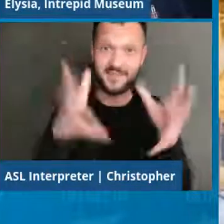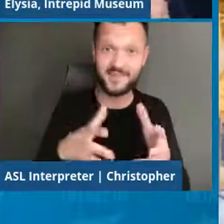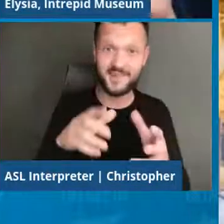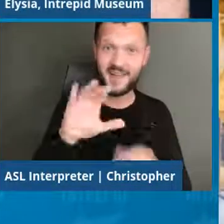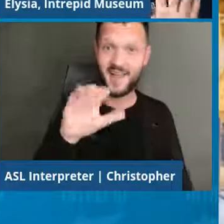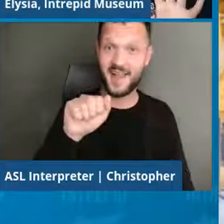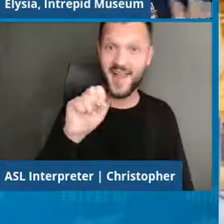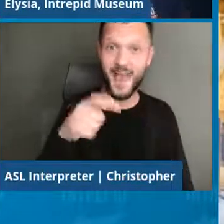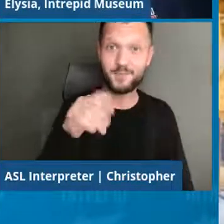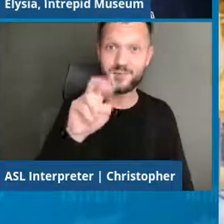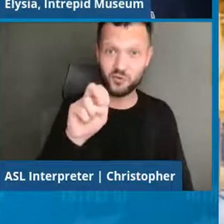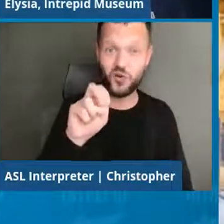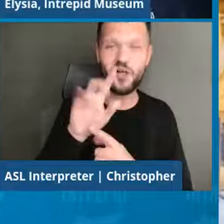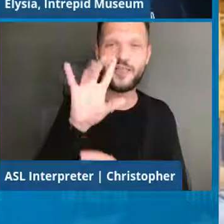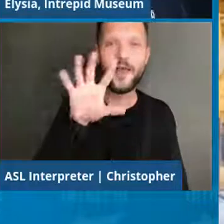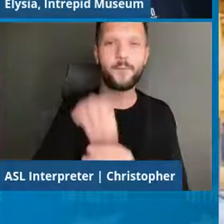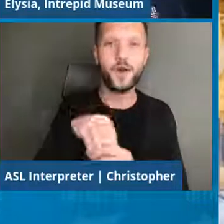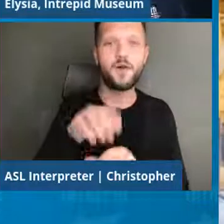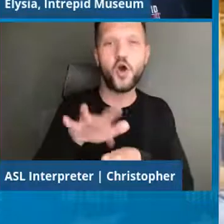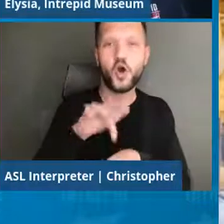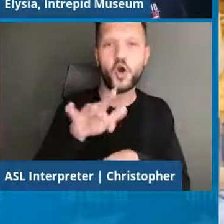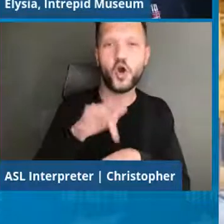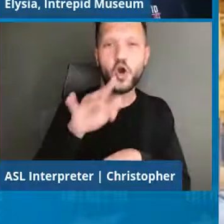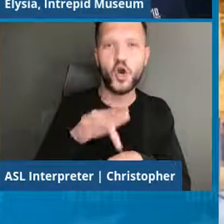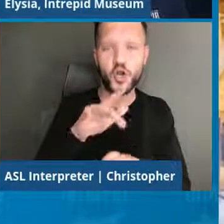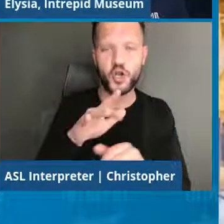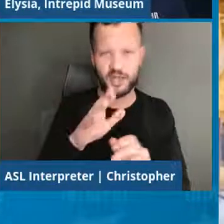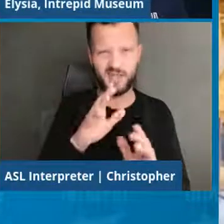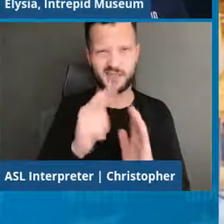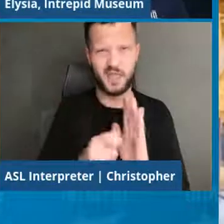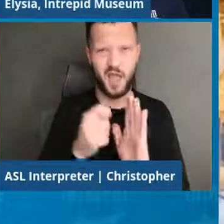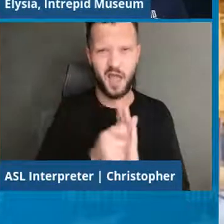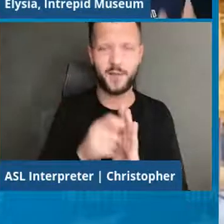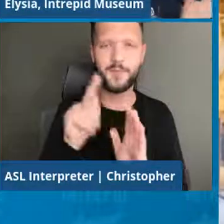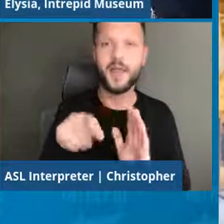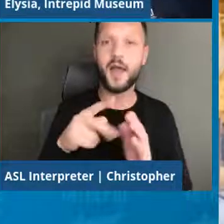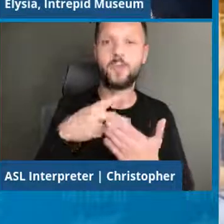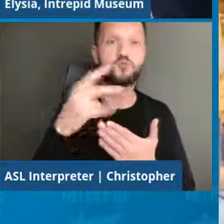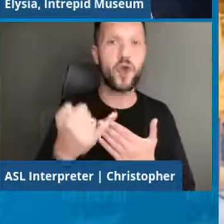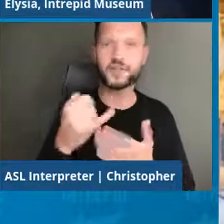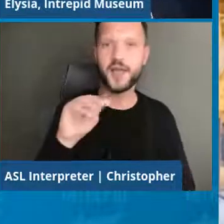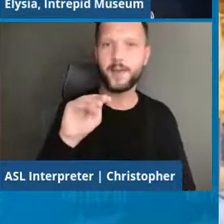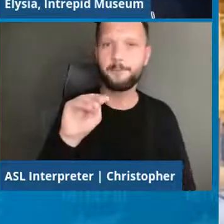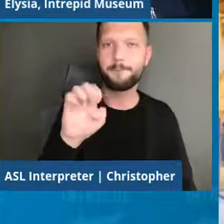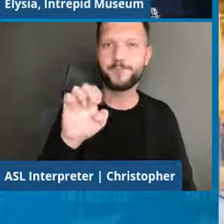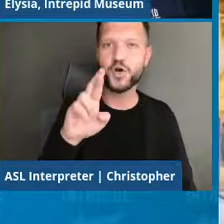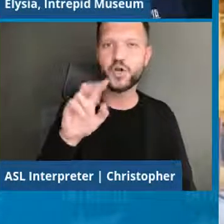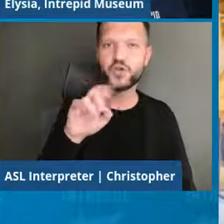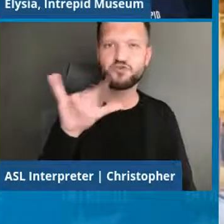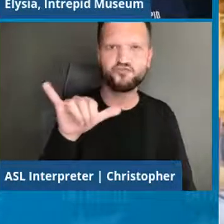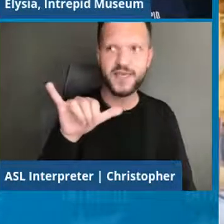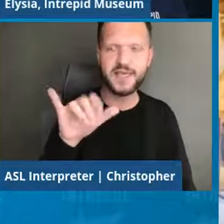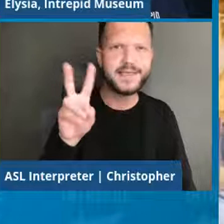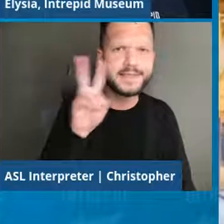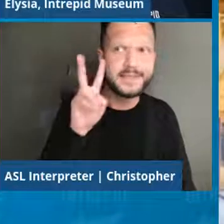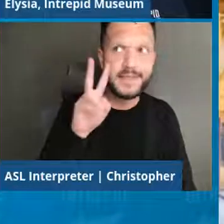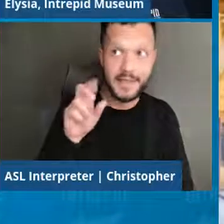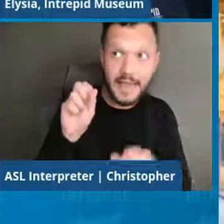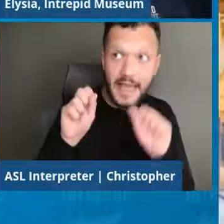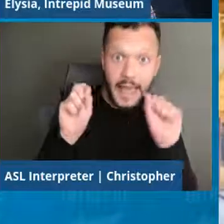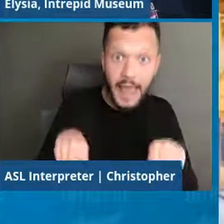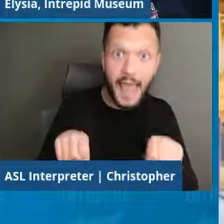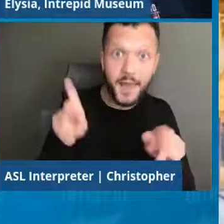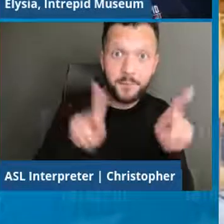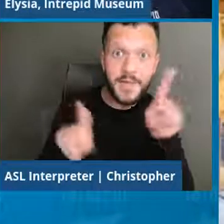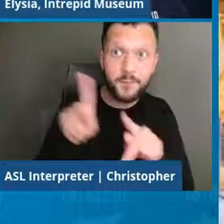what they called Project Mercury, which was really just to see if people could even reach outer space and survive up there for a while.